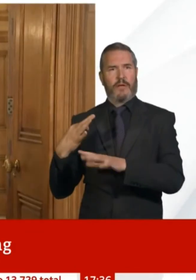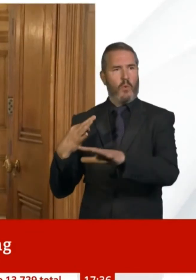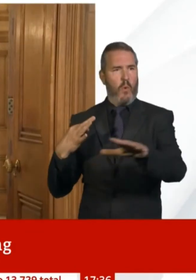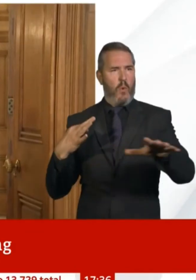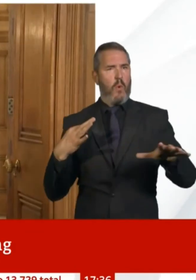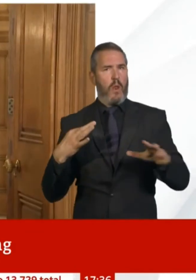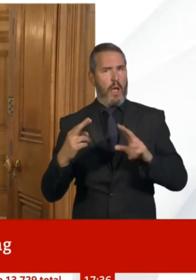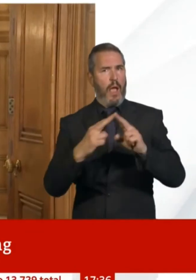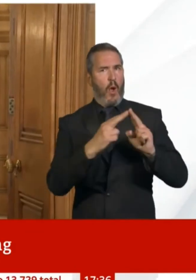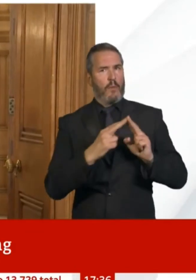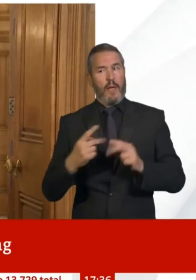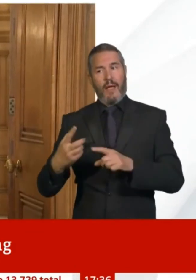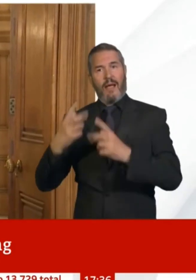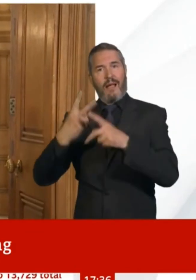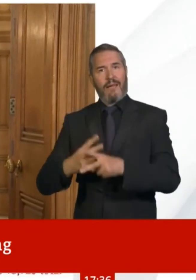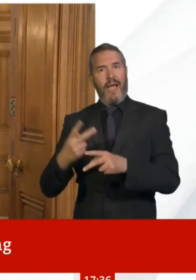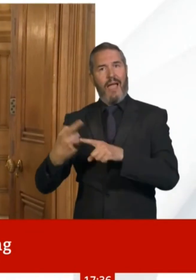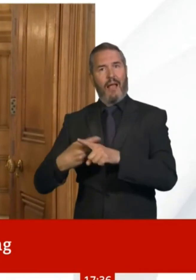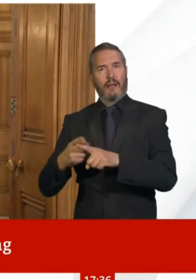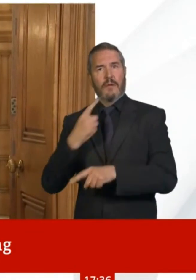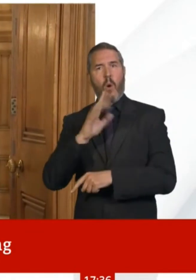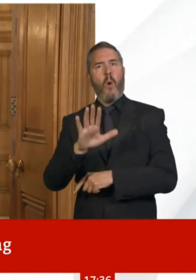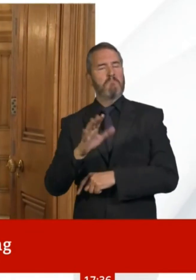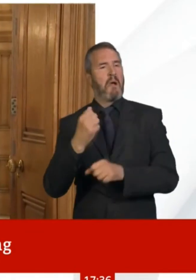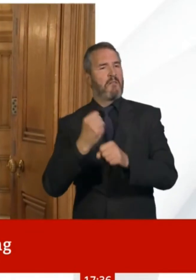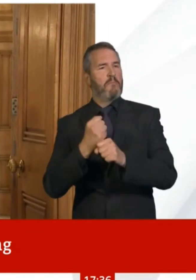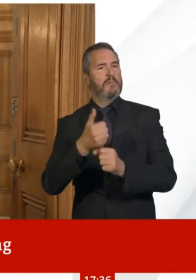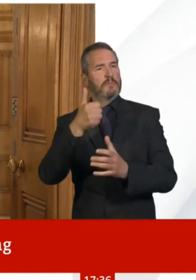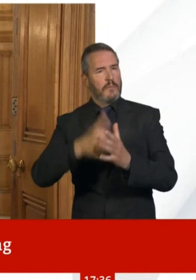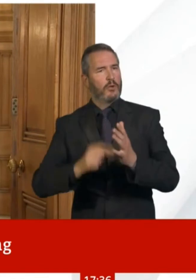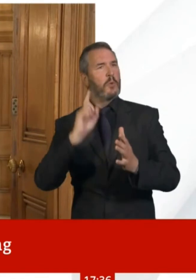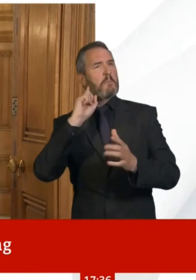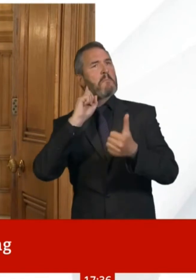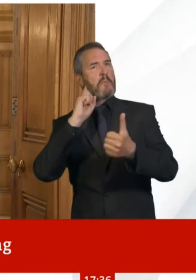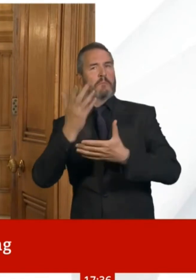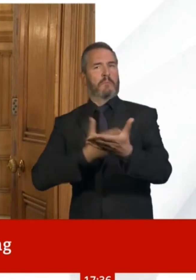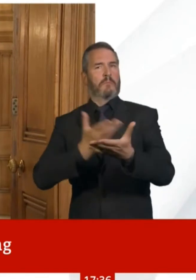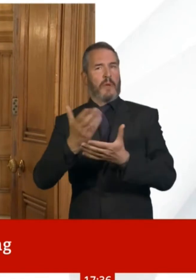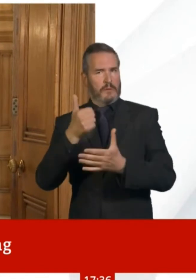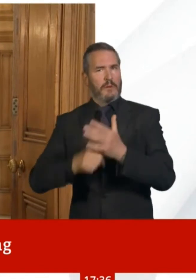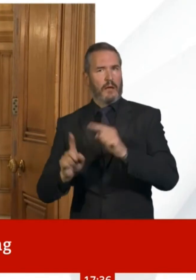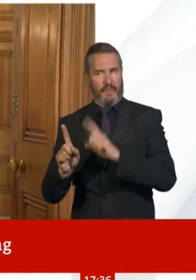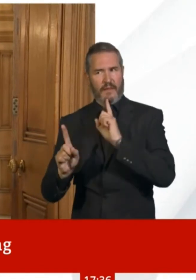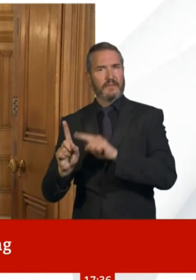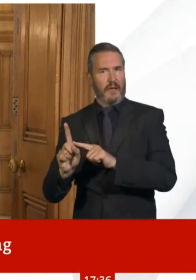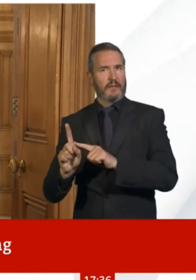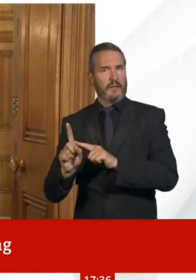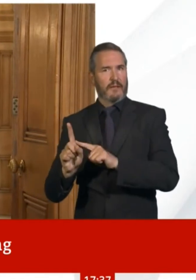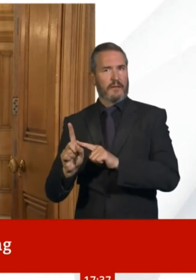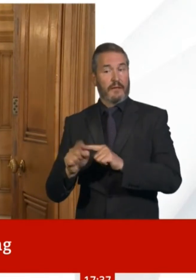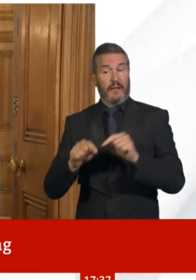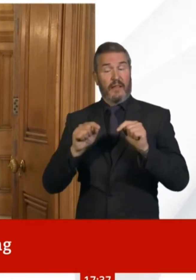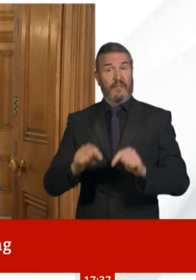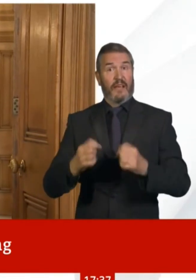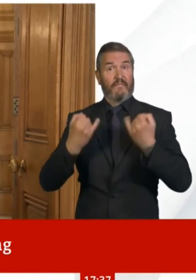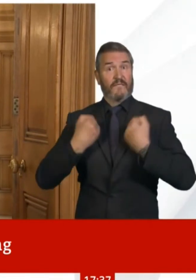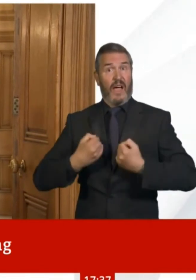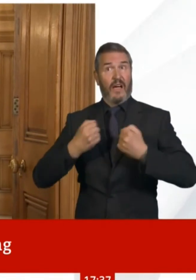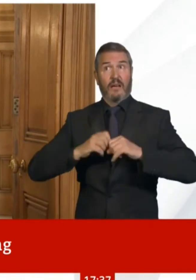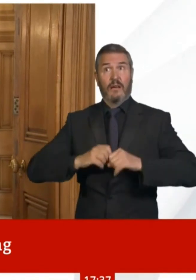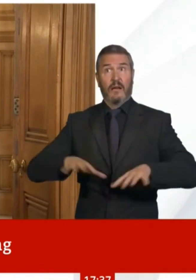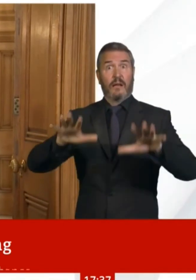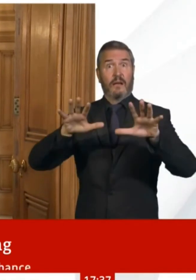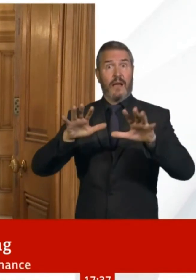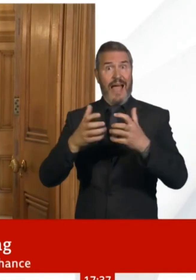sector, said it was heartening to know the government is listening, and it's really important, and we are continuing to listen. And as I said, this virus, the way